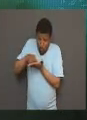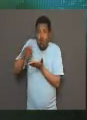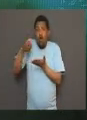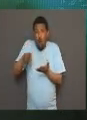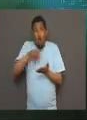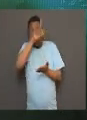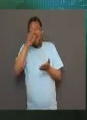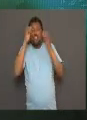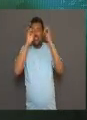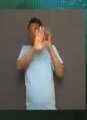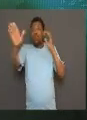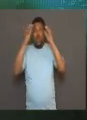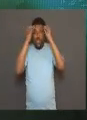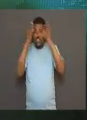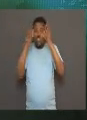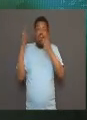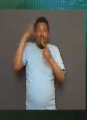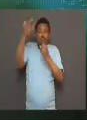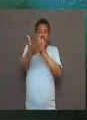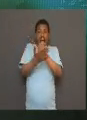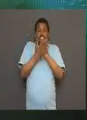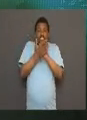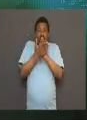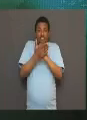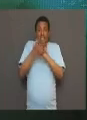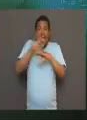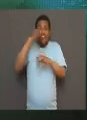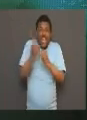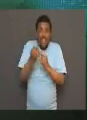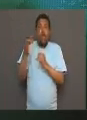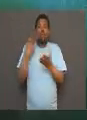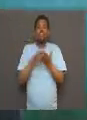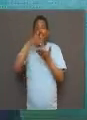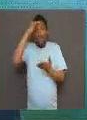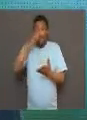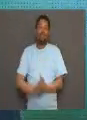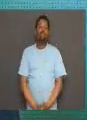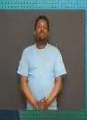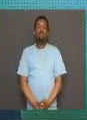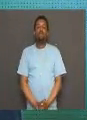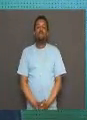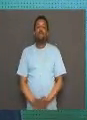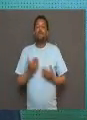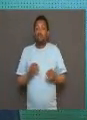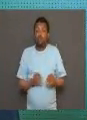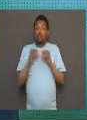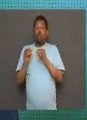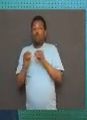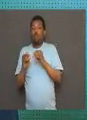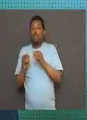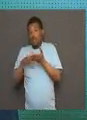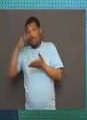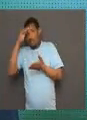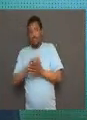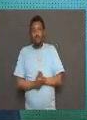teacher for assistance at the end of this lesson. Let us move on with the